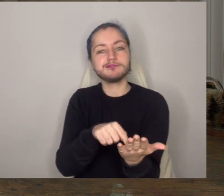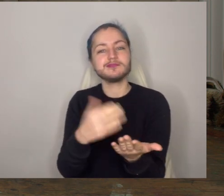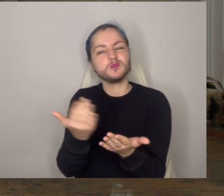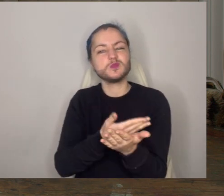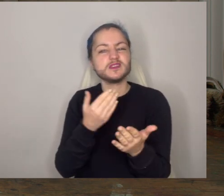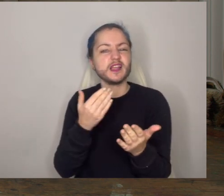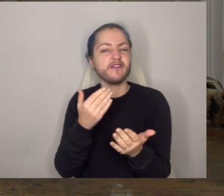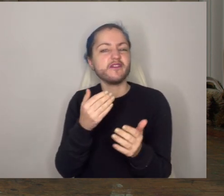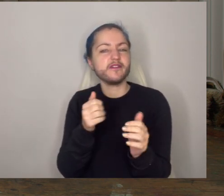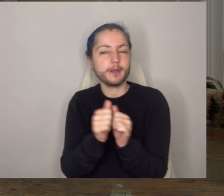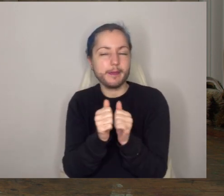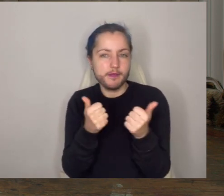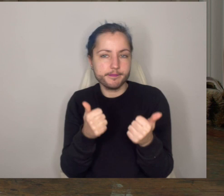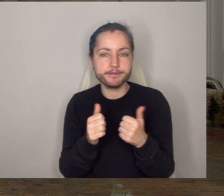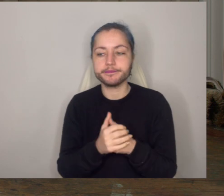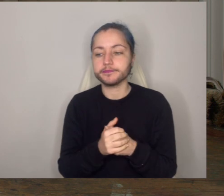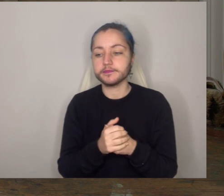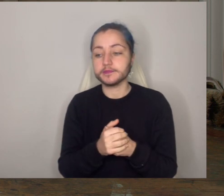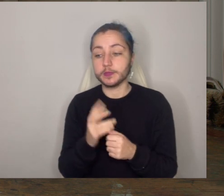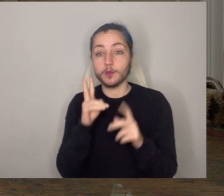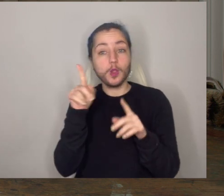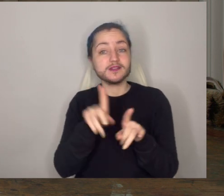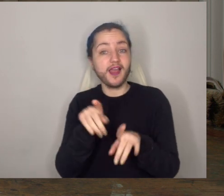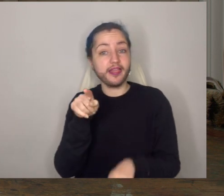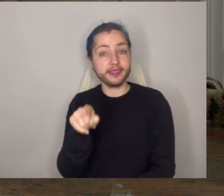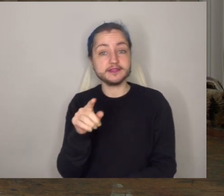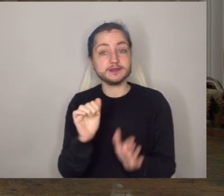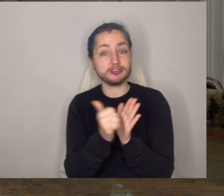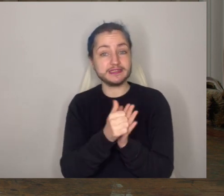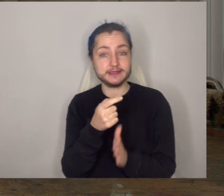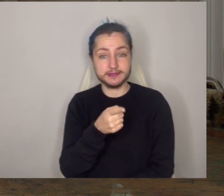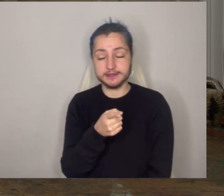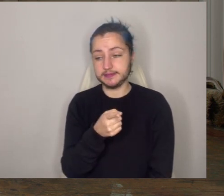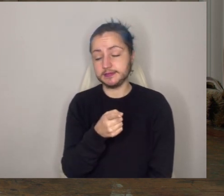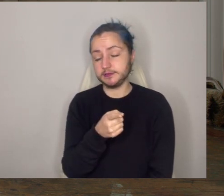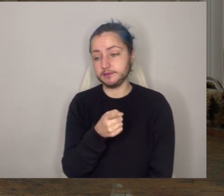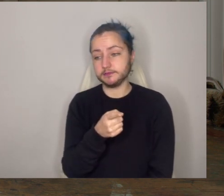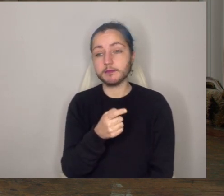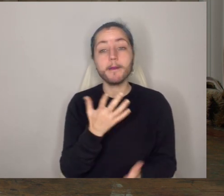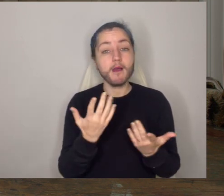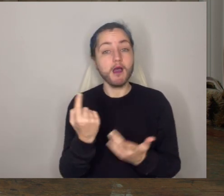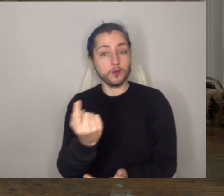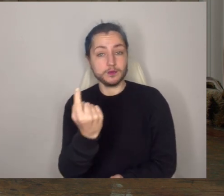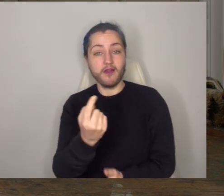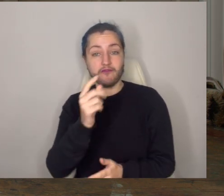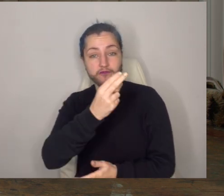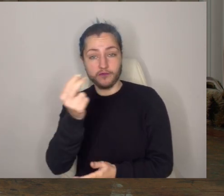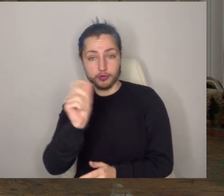the templates to make these are what we call the sunshines.